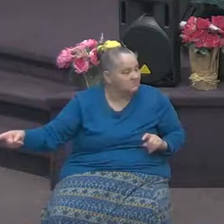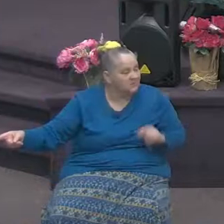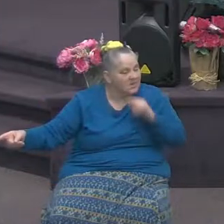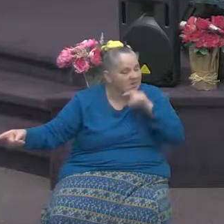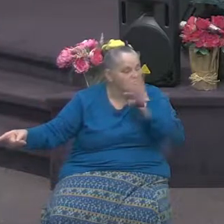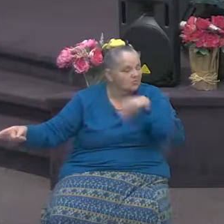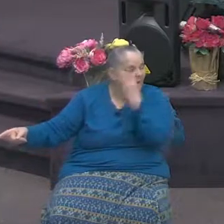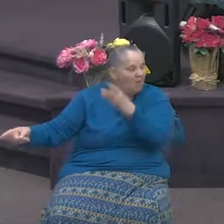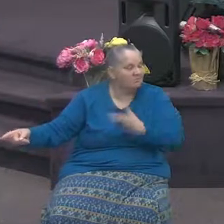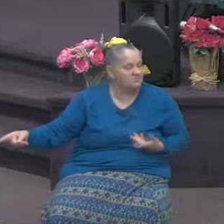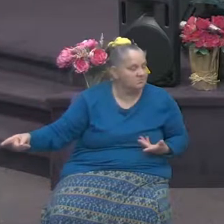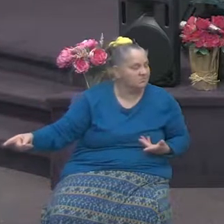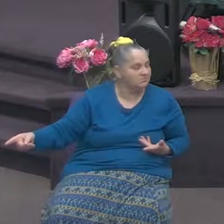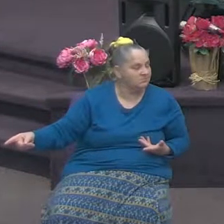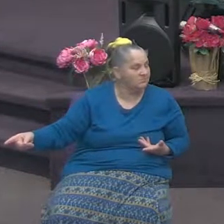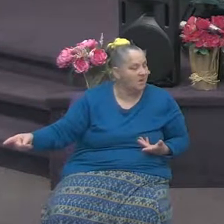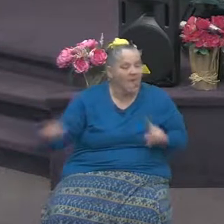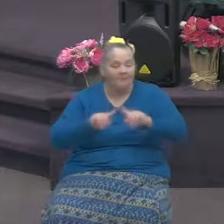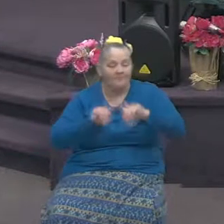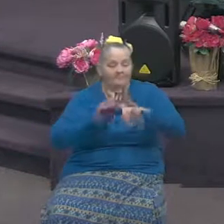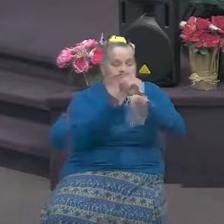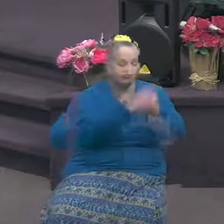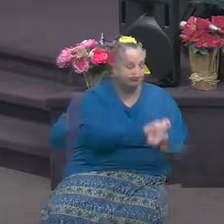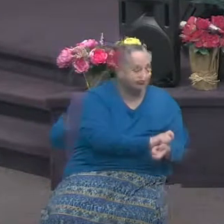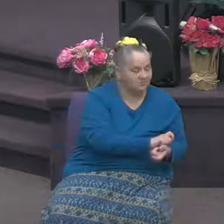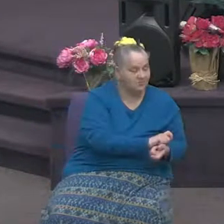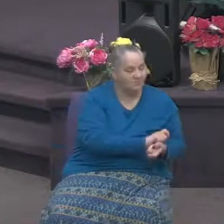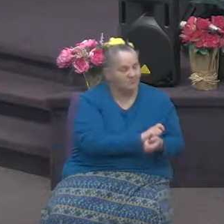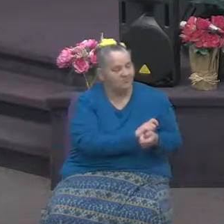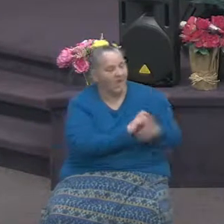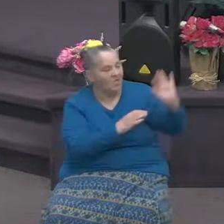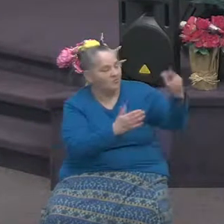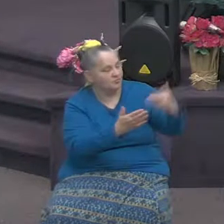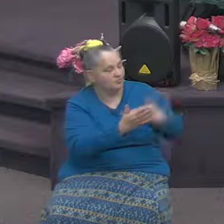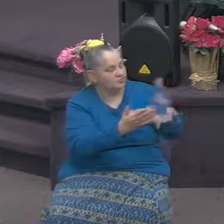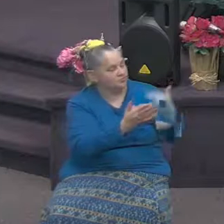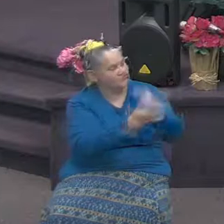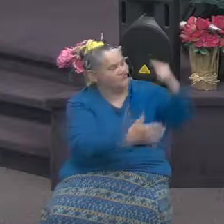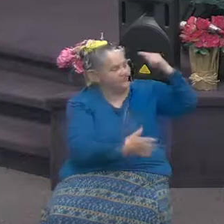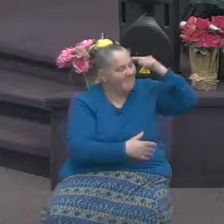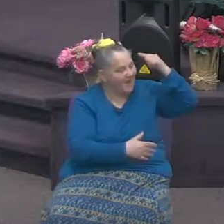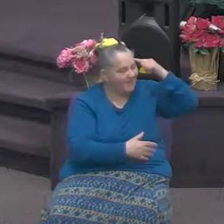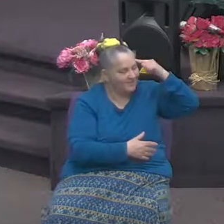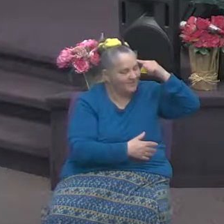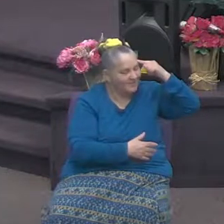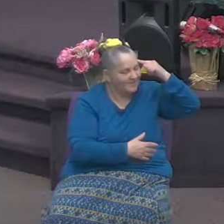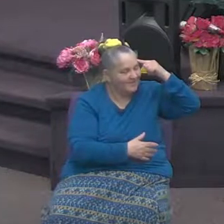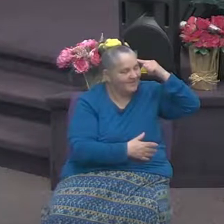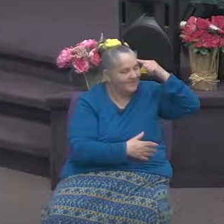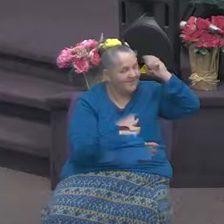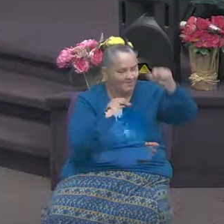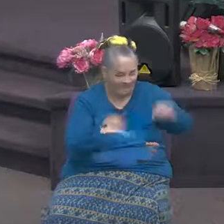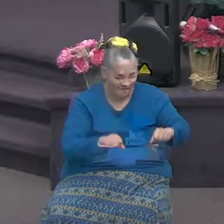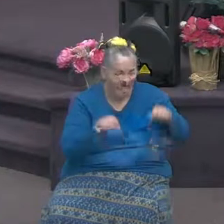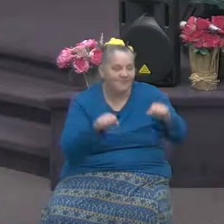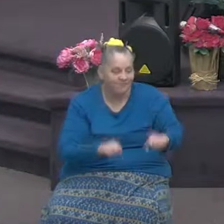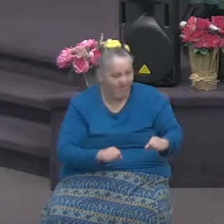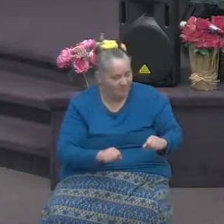not to this world, but be transformed by the renewing of your minds,